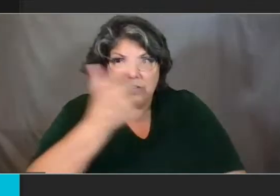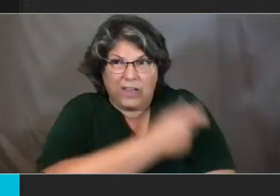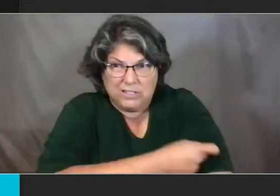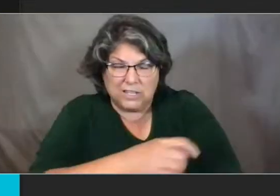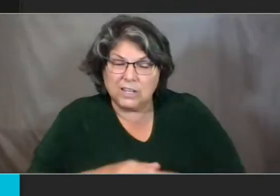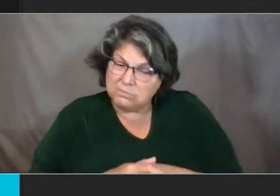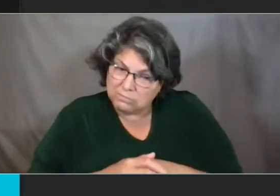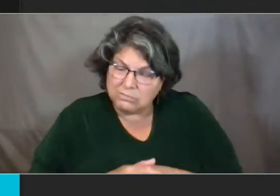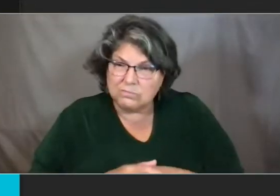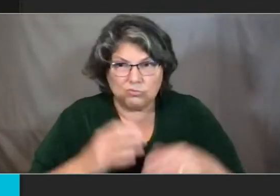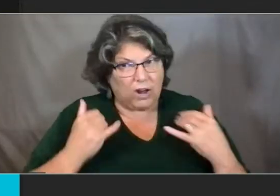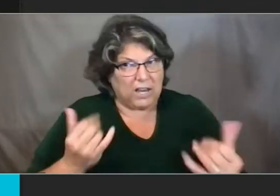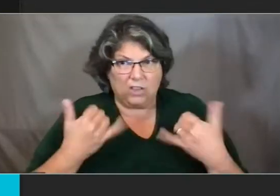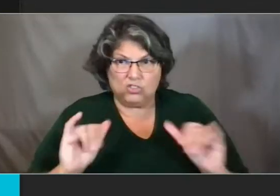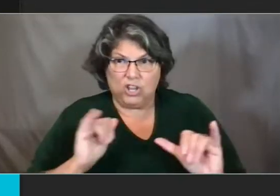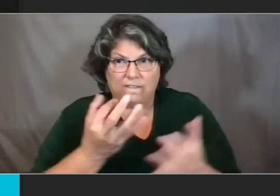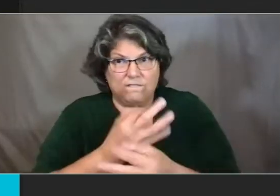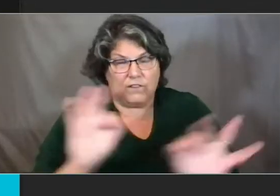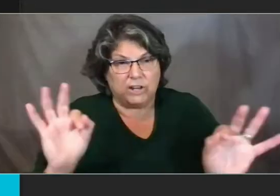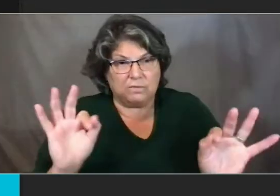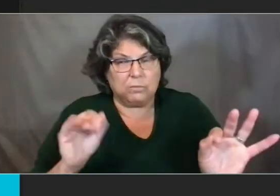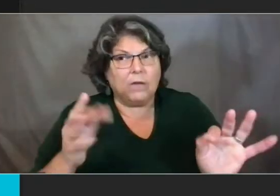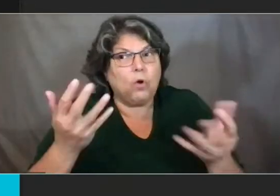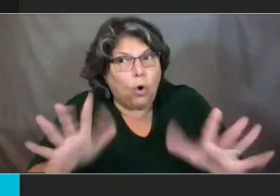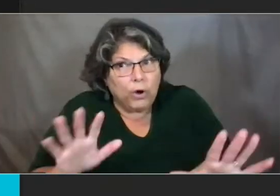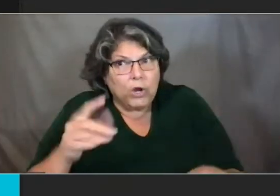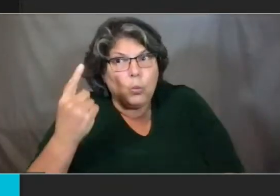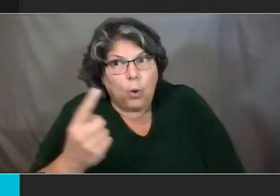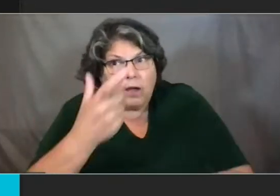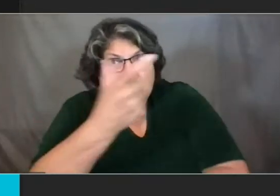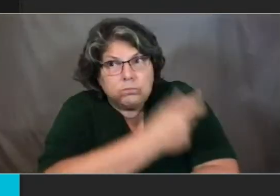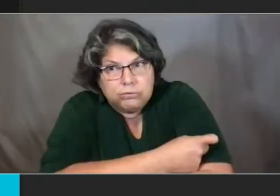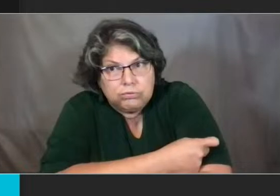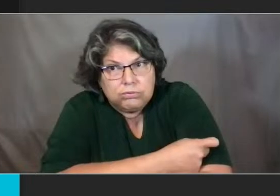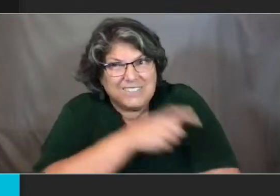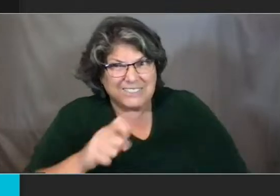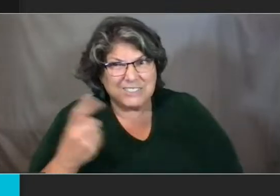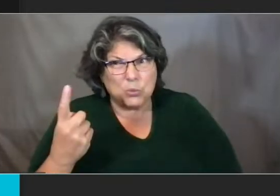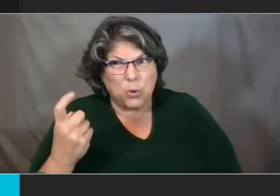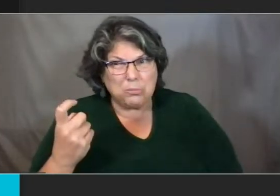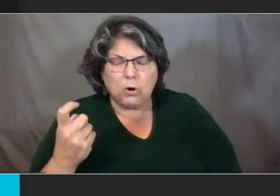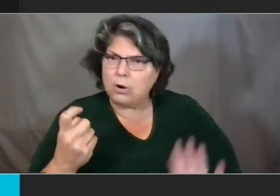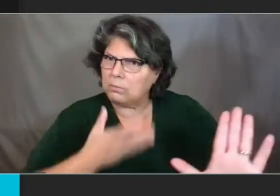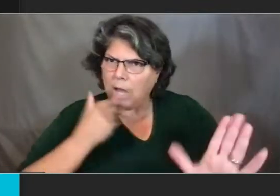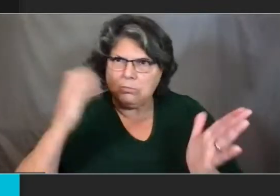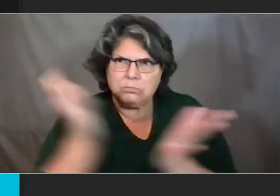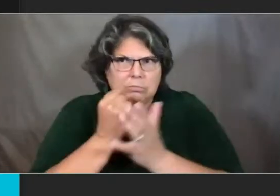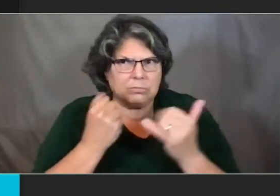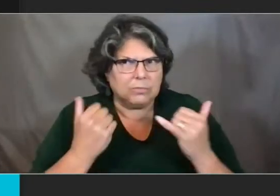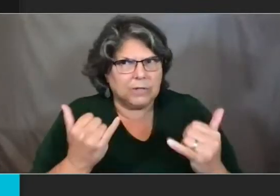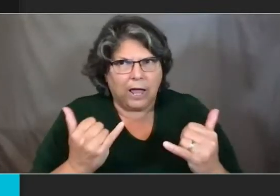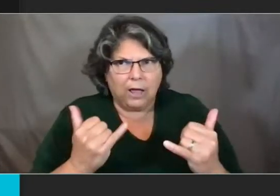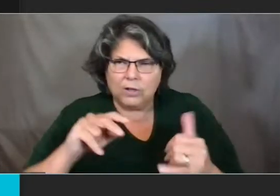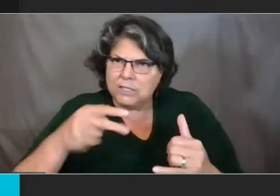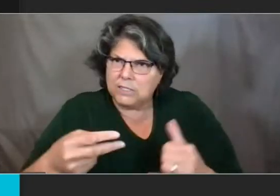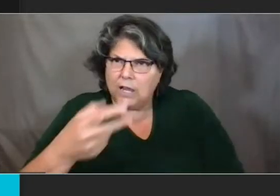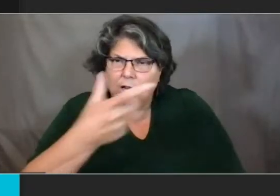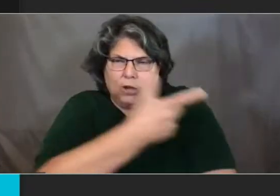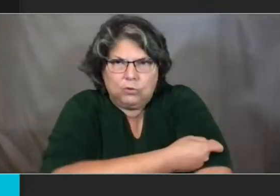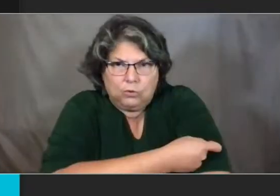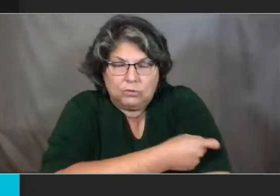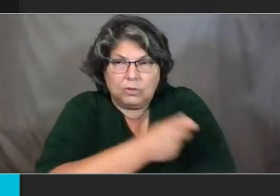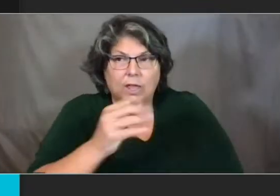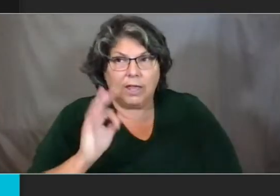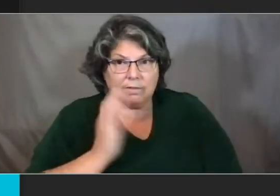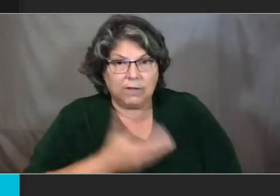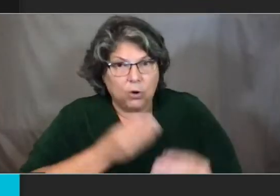vaccinated and it's time to get that second dose, this would be a really good time for you to get vaccinated with that second dose. If our data is correct